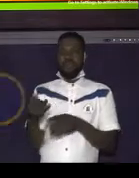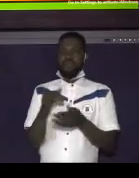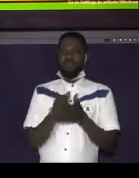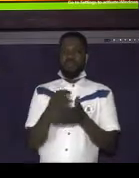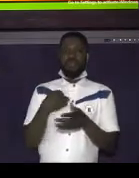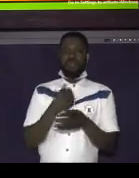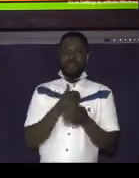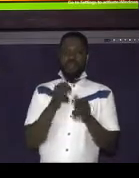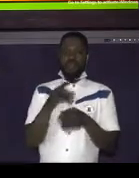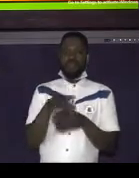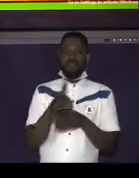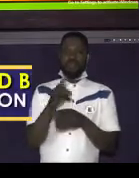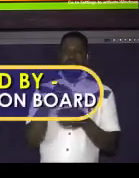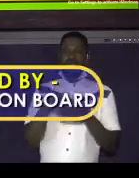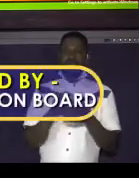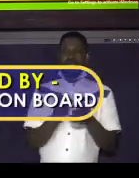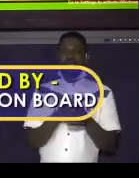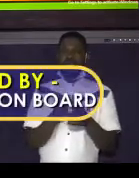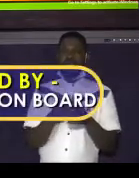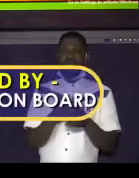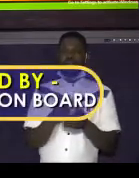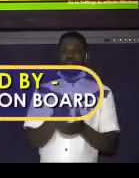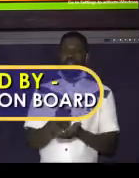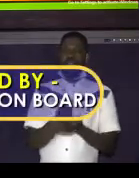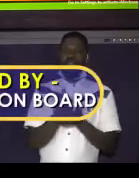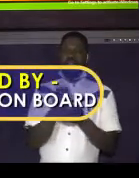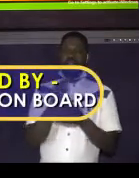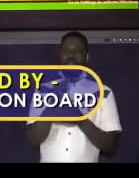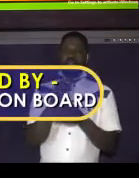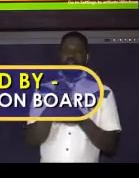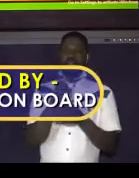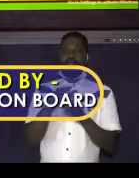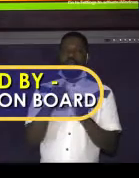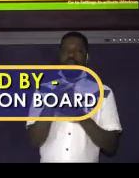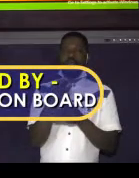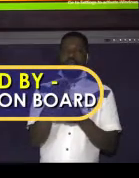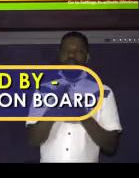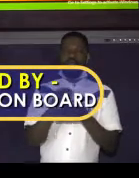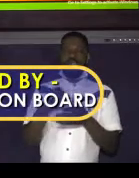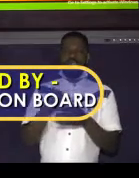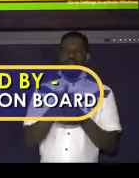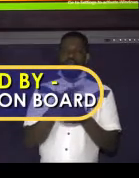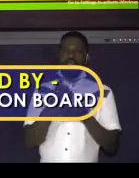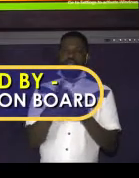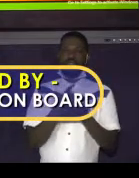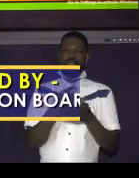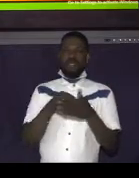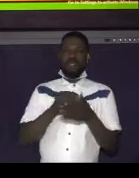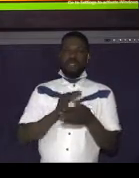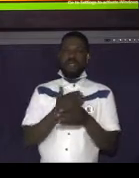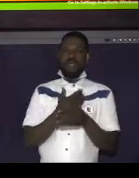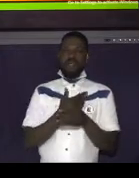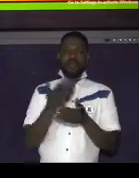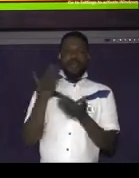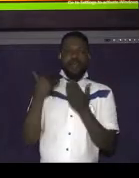can find in a first aid box. All of that we discussed in our last lesson. Today we want to look